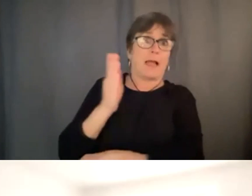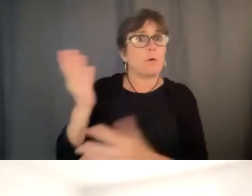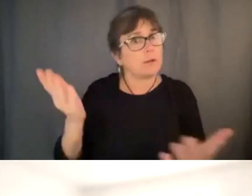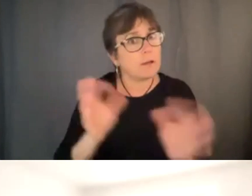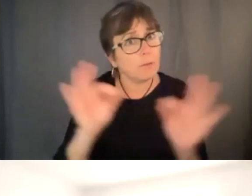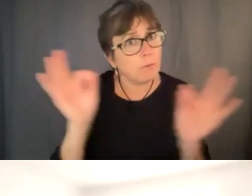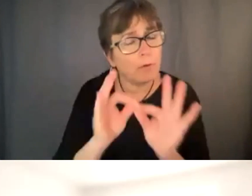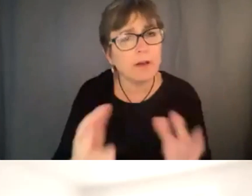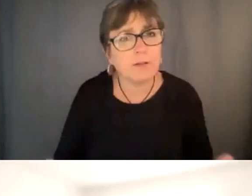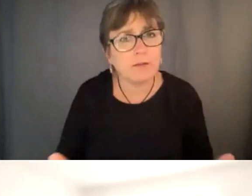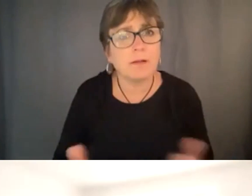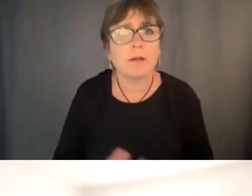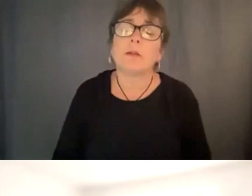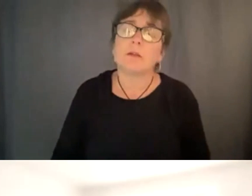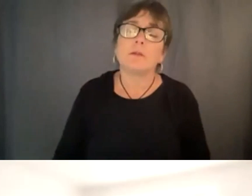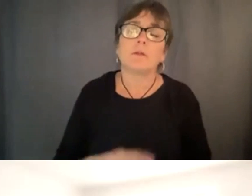right.